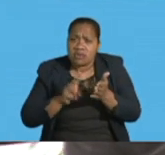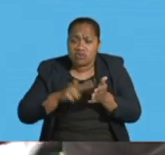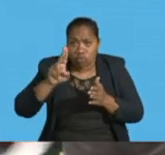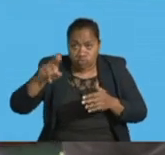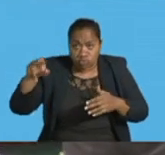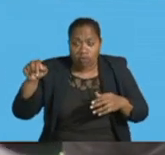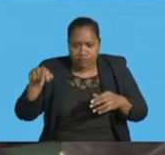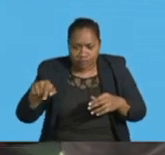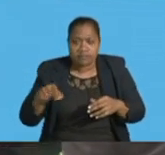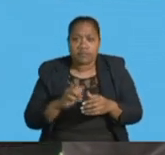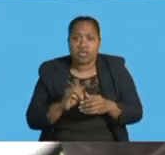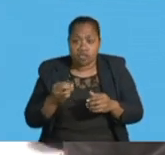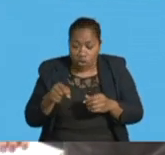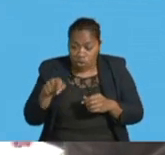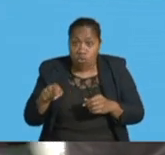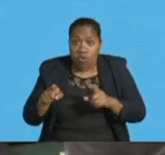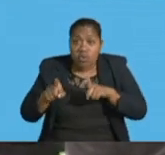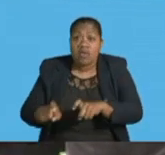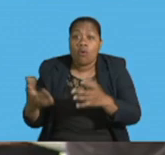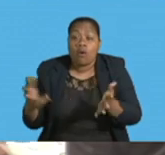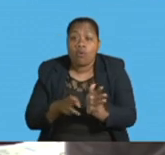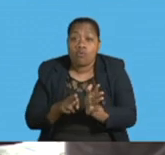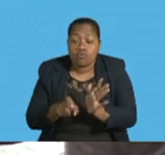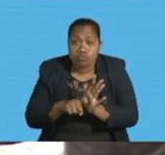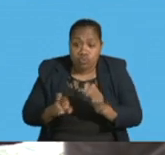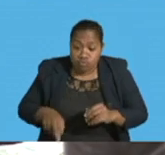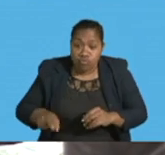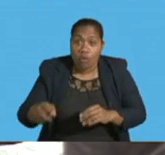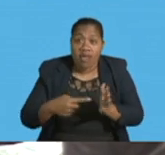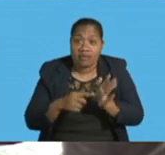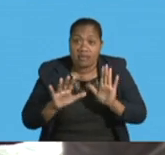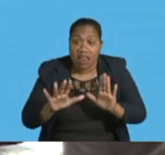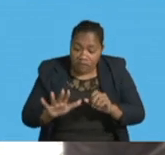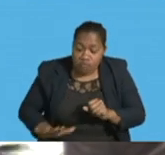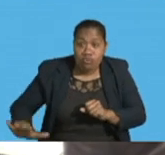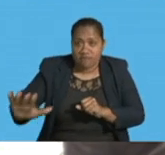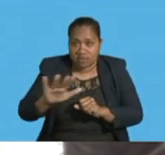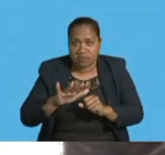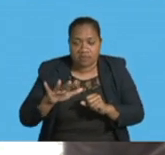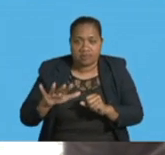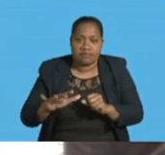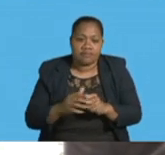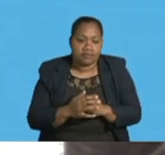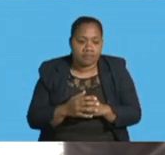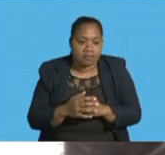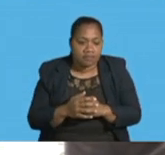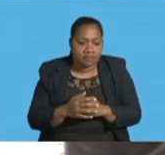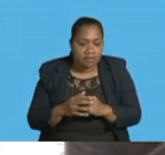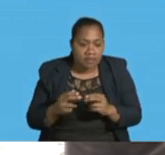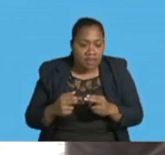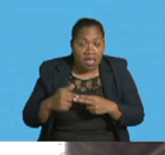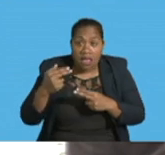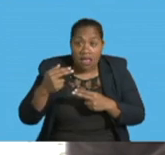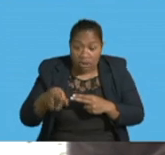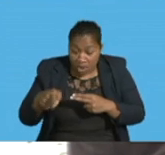in Rewa and Tailevu provinces. It will also support the government's tree planting initiative under the 4 million tree